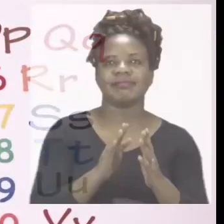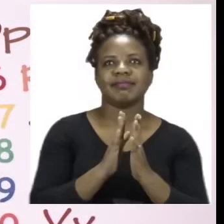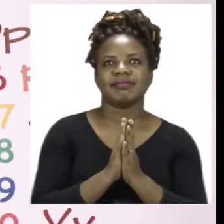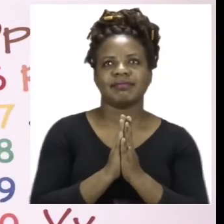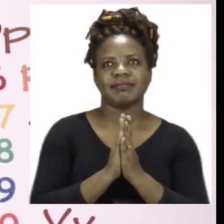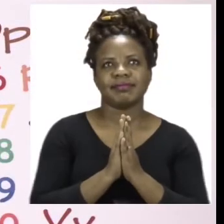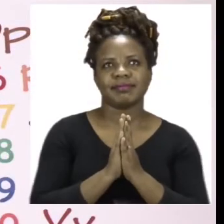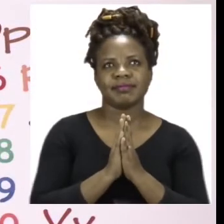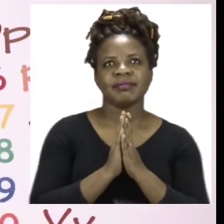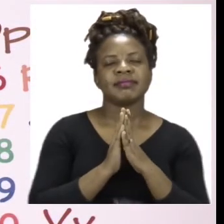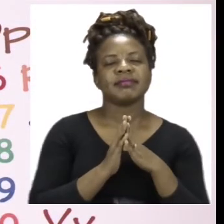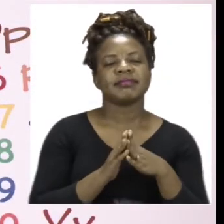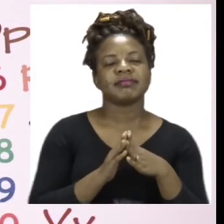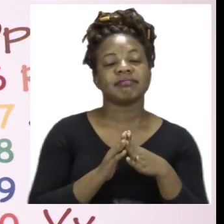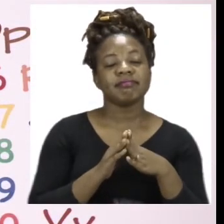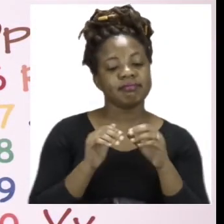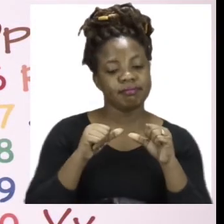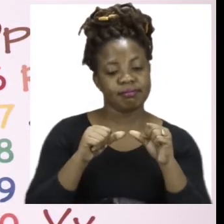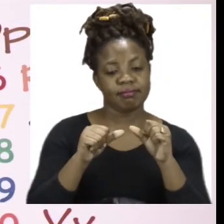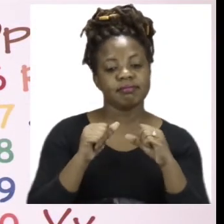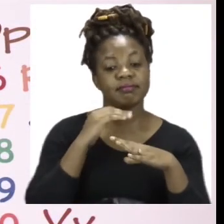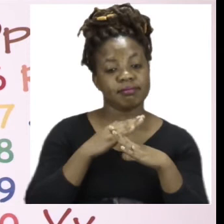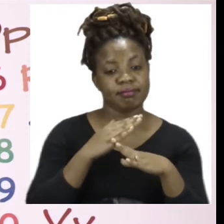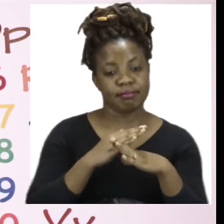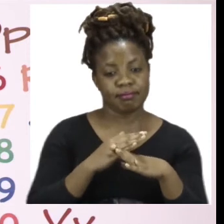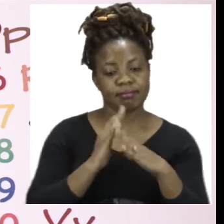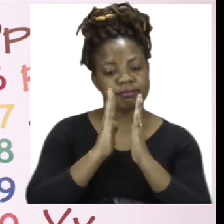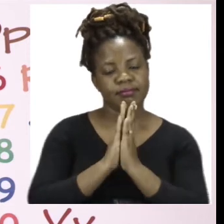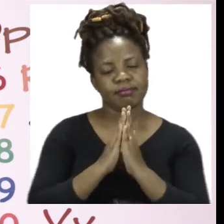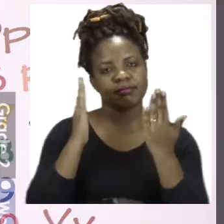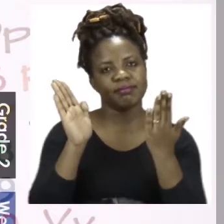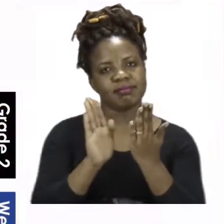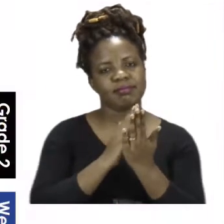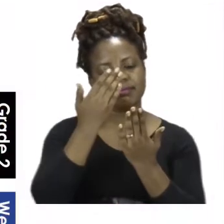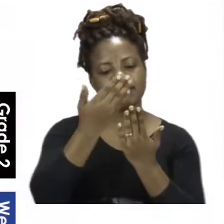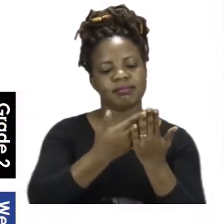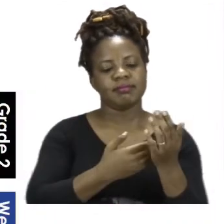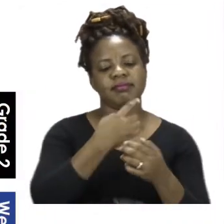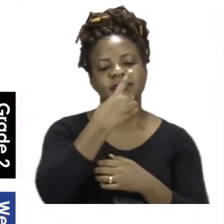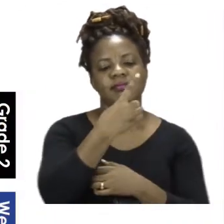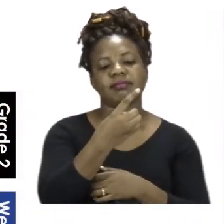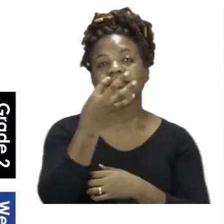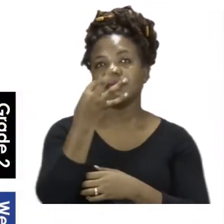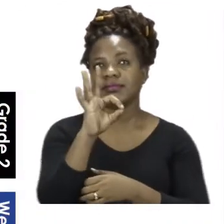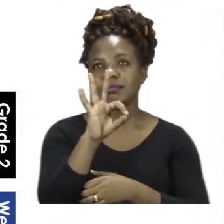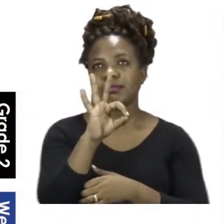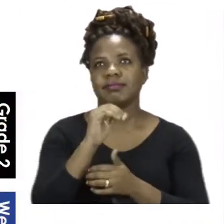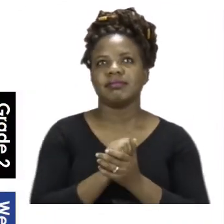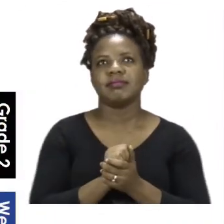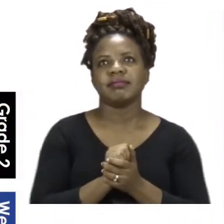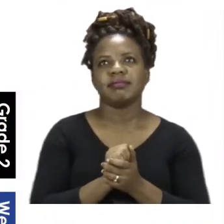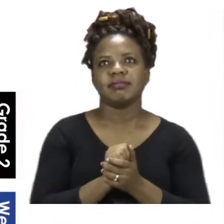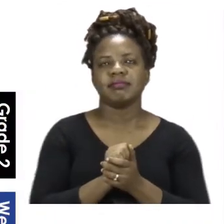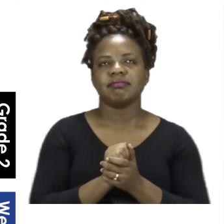For our exercise now, boys and girls, let's turn to page 19. On page 19, we are going to be